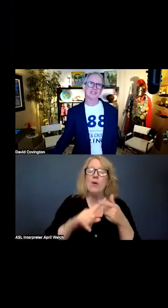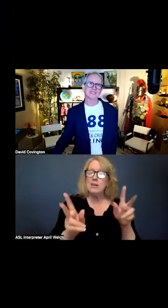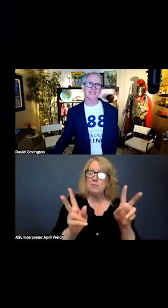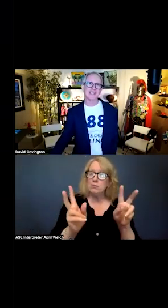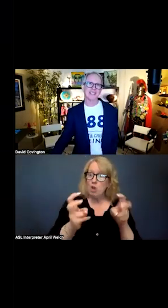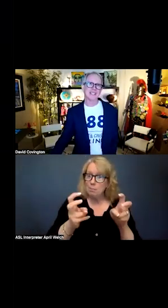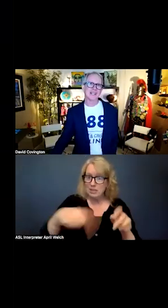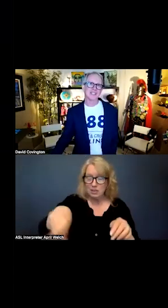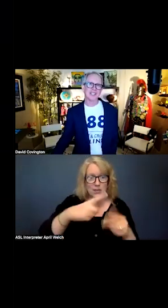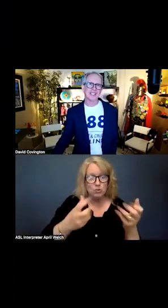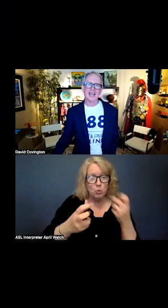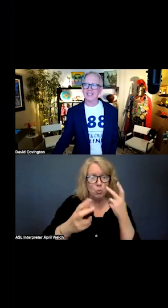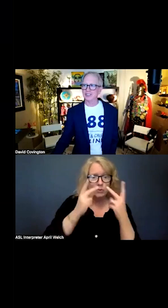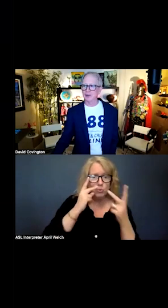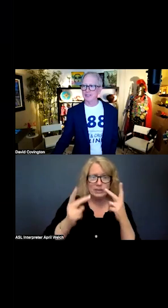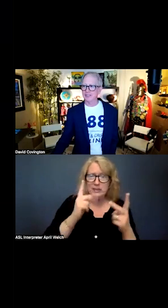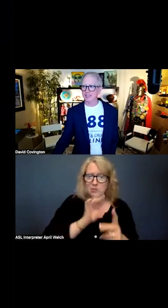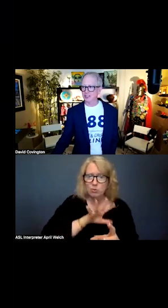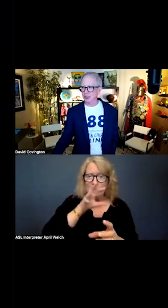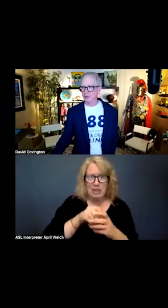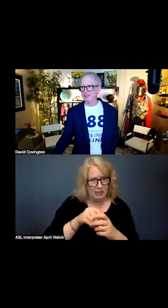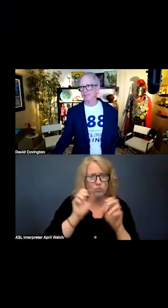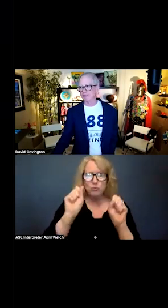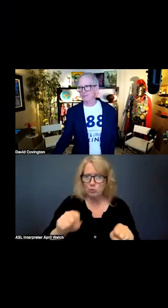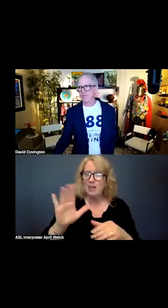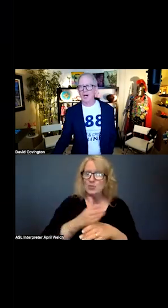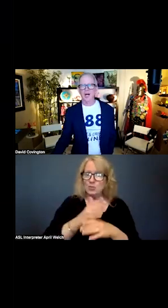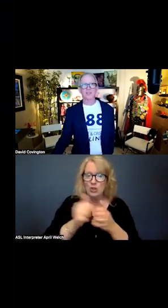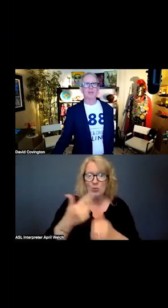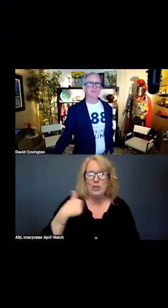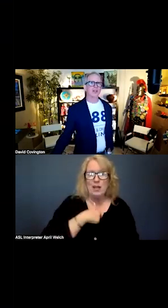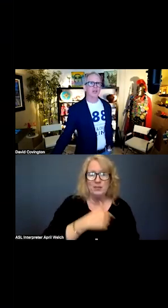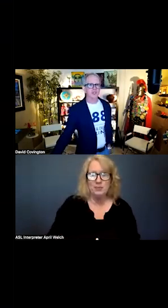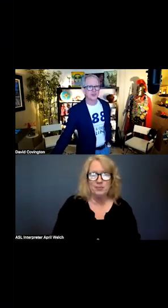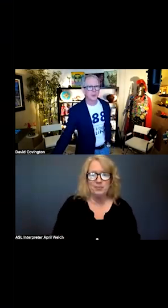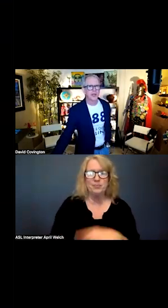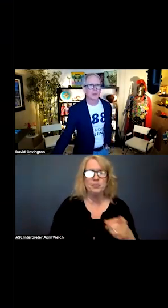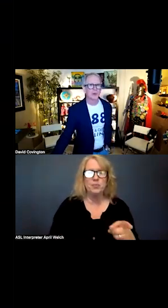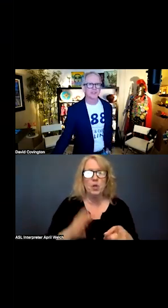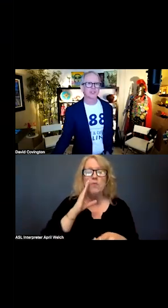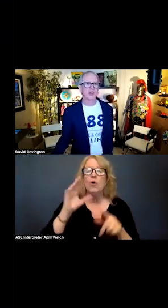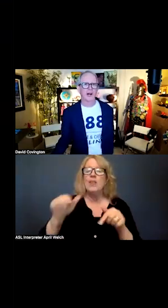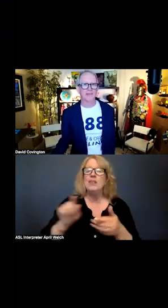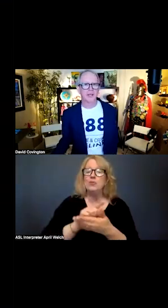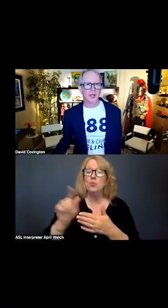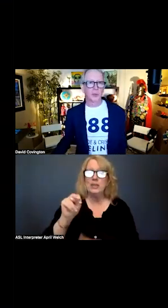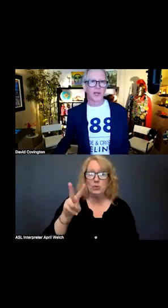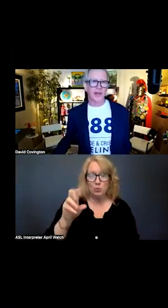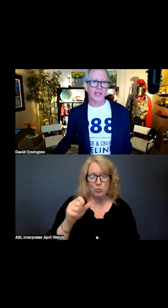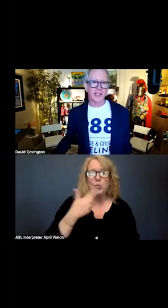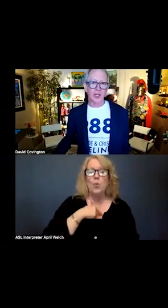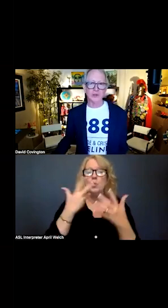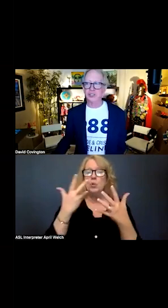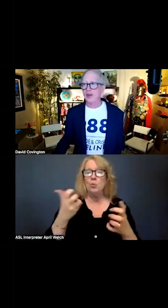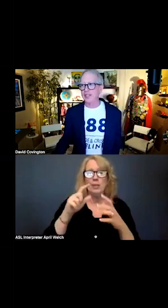you'd like to see us engage, don't hesitate to share with us. In terms of our news for the week, we want to start off with